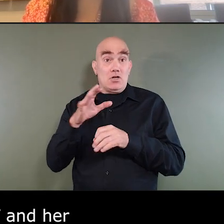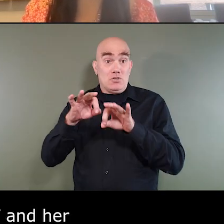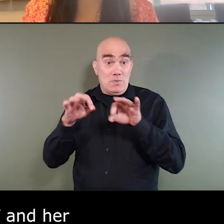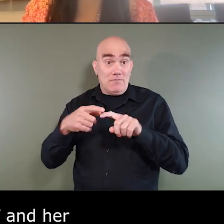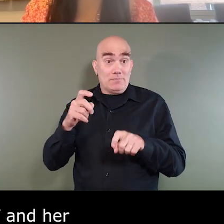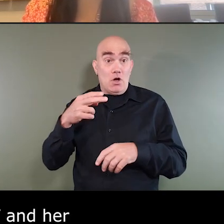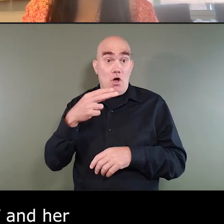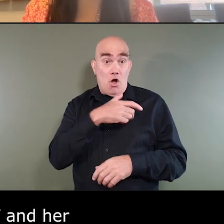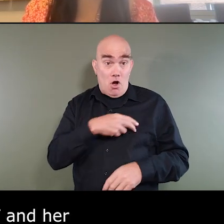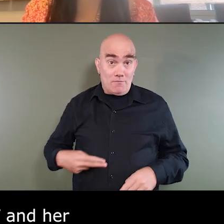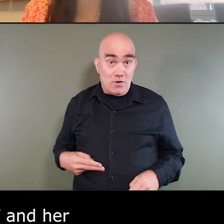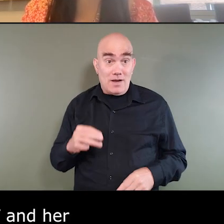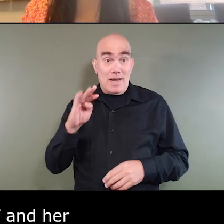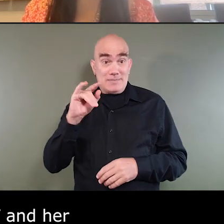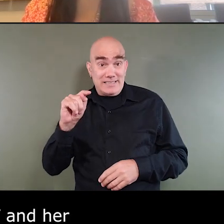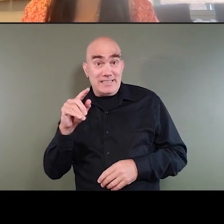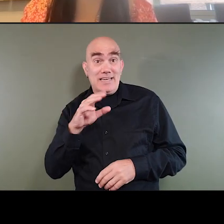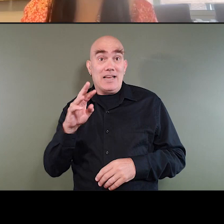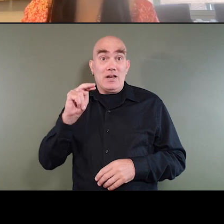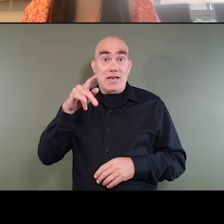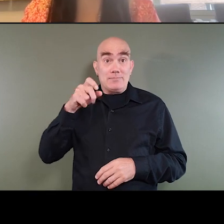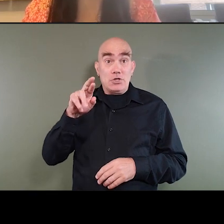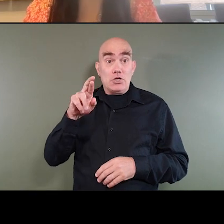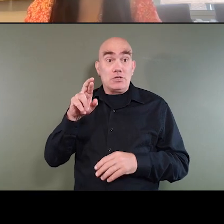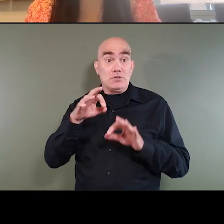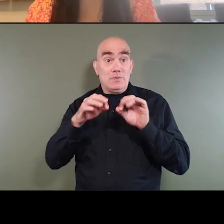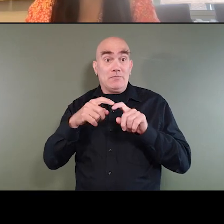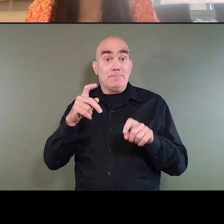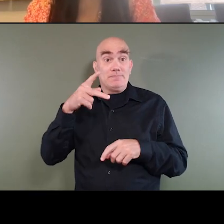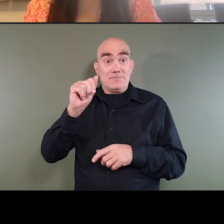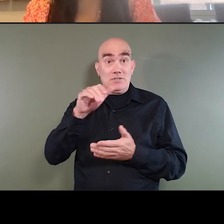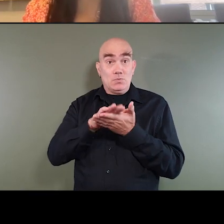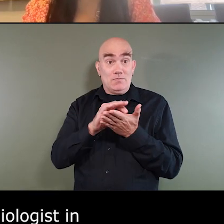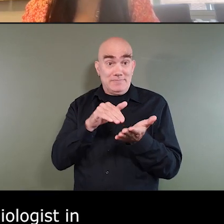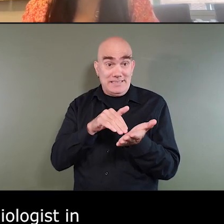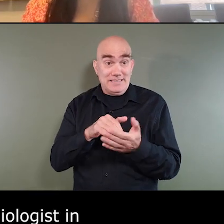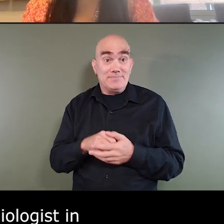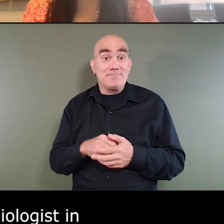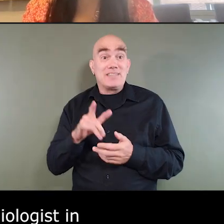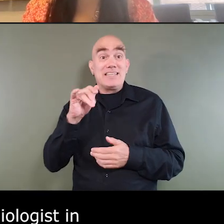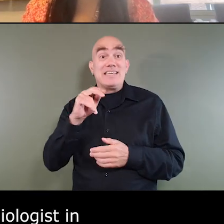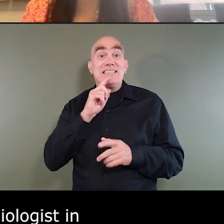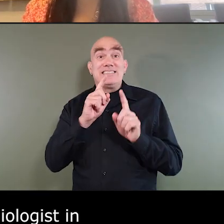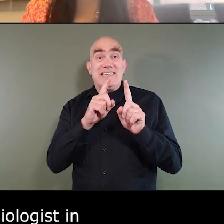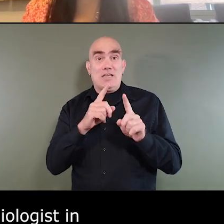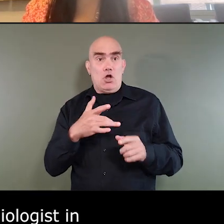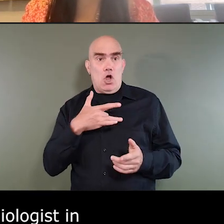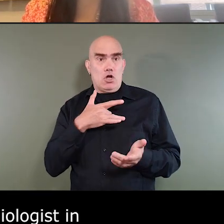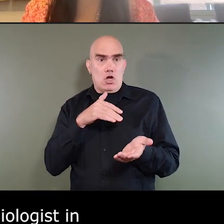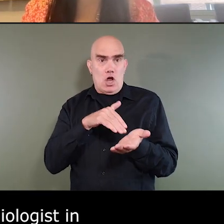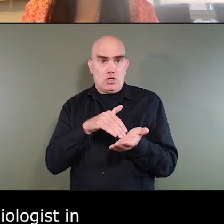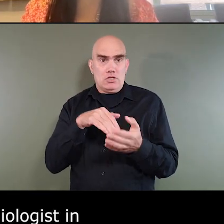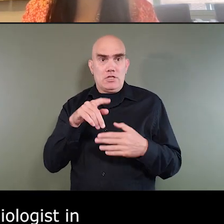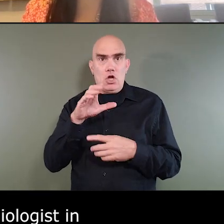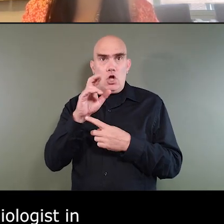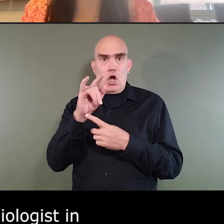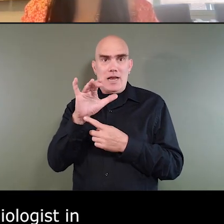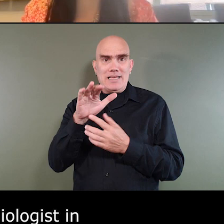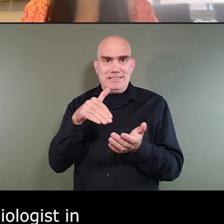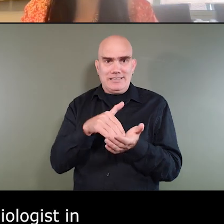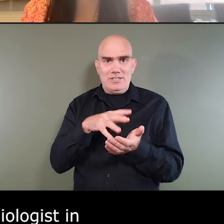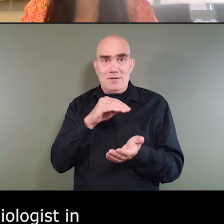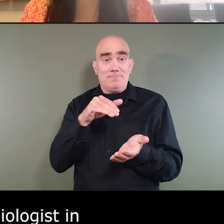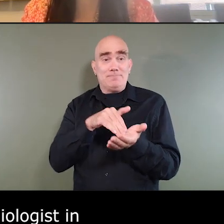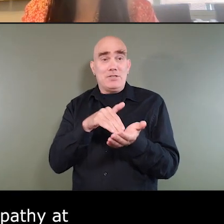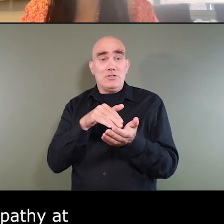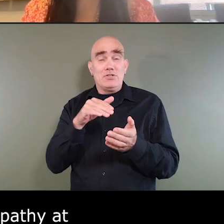MIT, and her MTR from the University of Pennsylvania School of Medicine. Dr. Lin is an attending cardiologist in the Cardiac Center